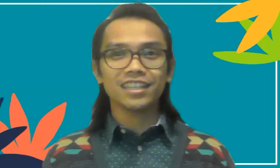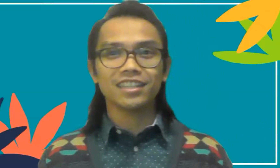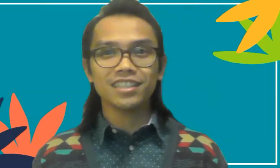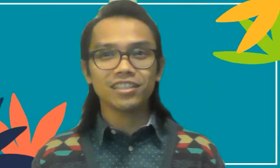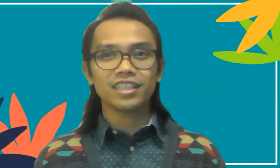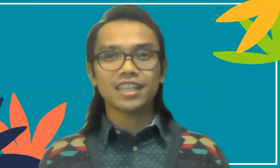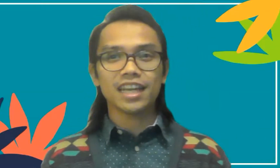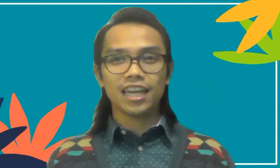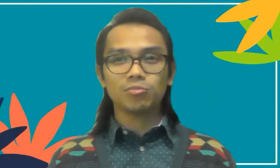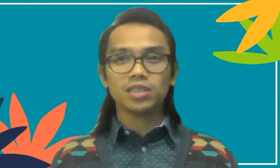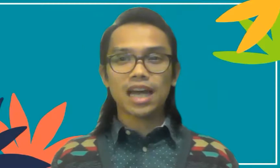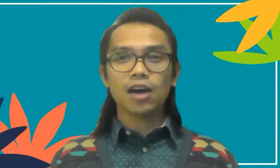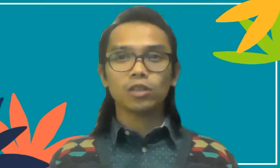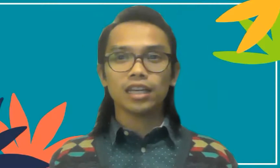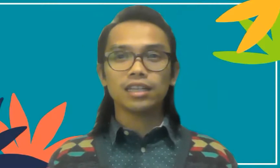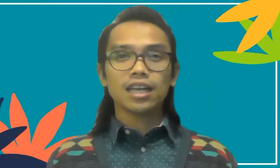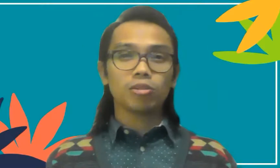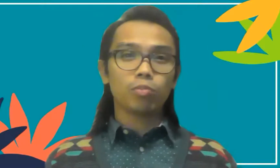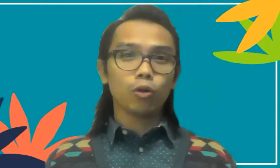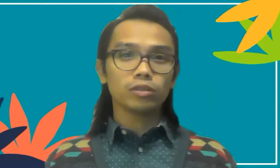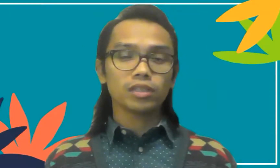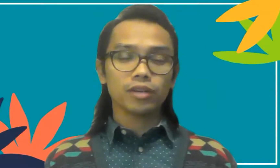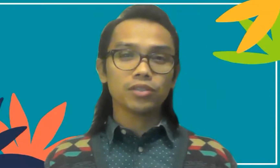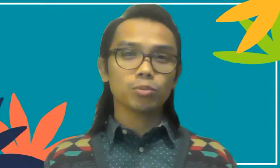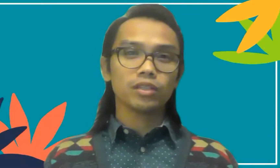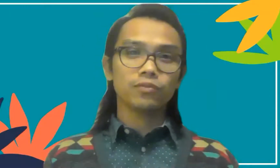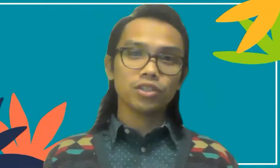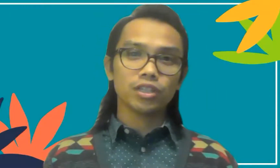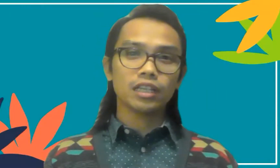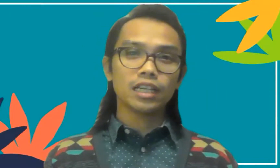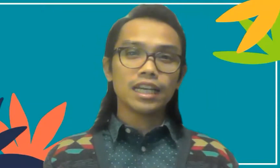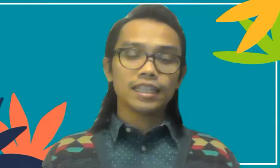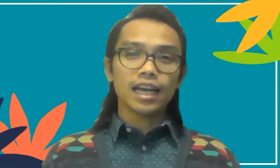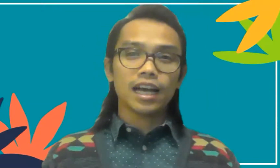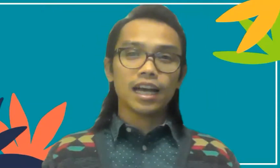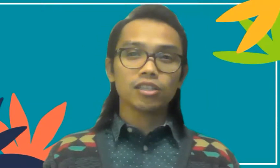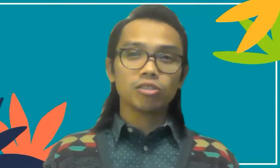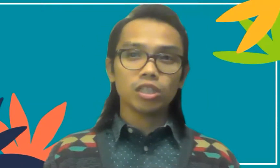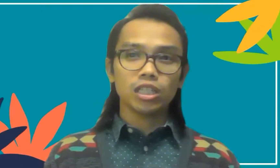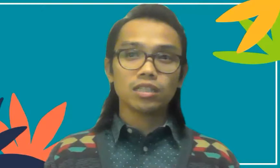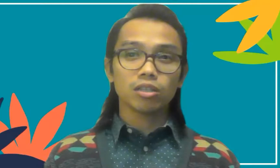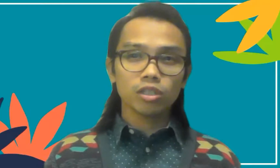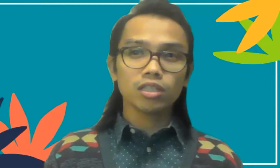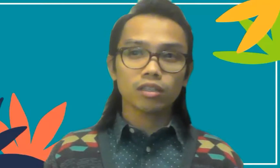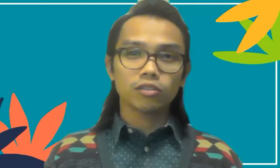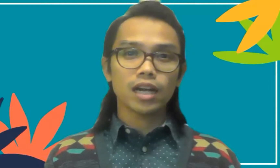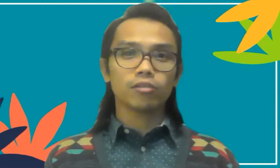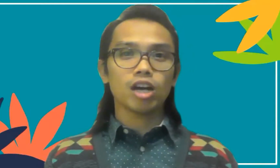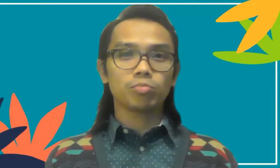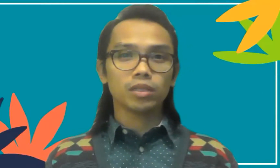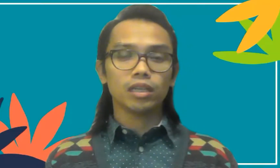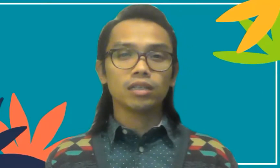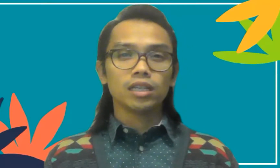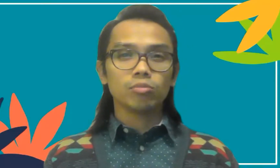the second in a series that aims to outline the bold transformative vision that our communities on the ground